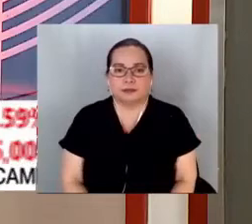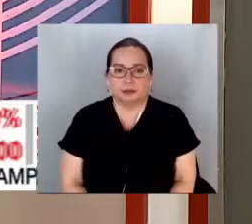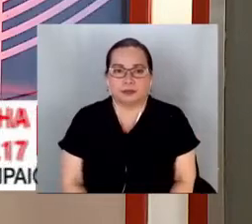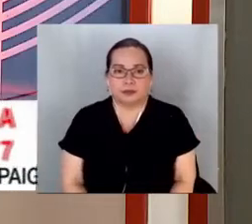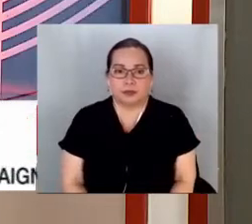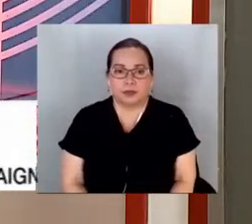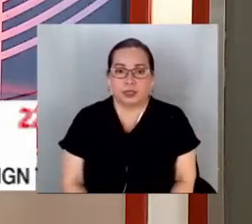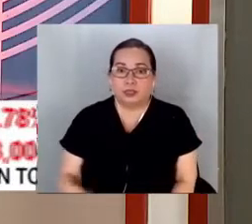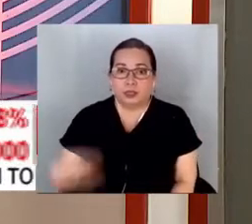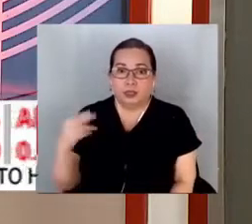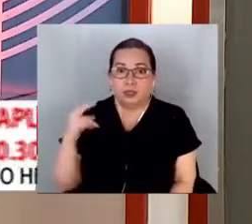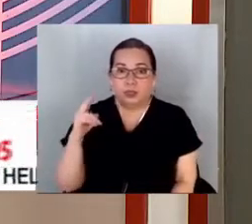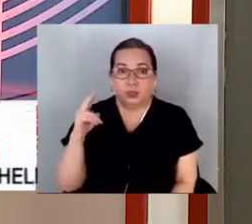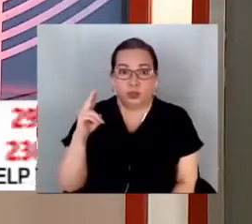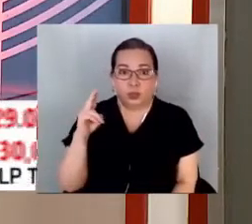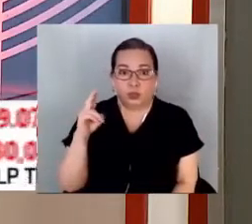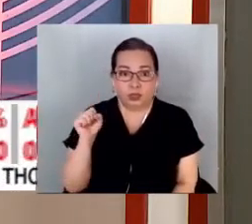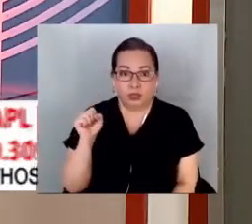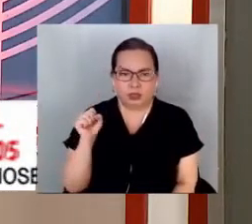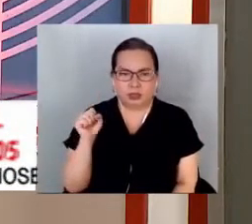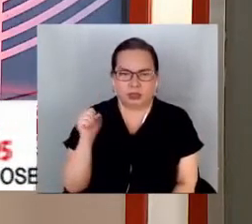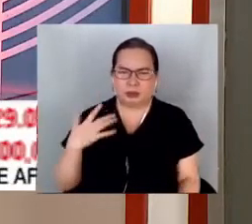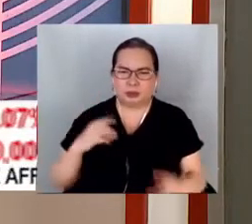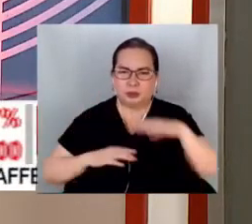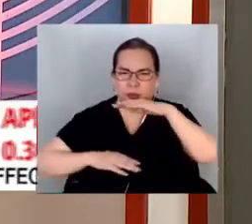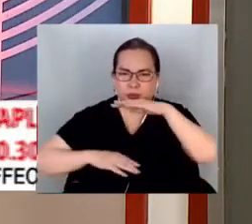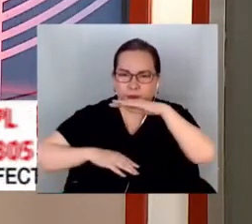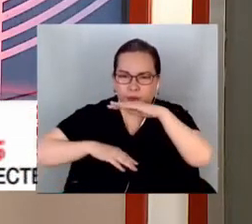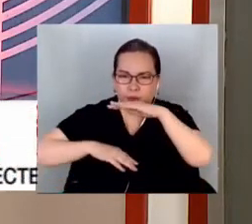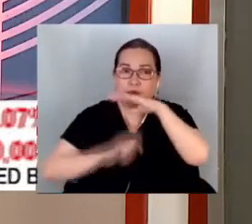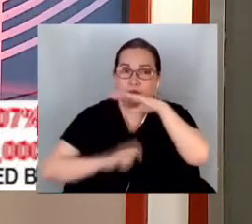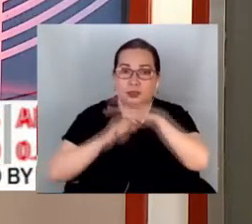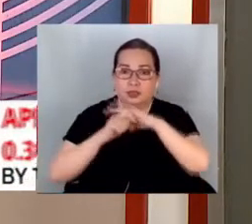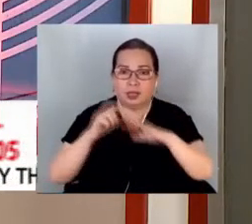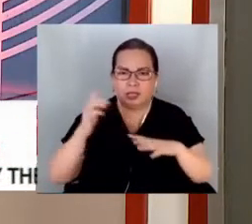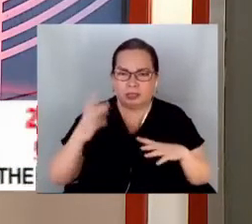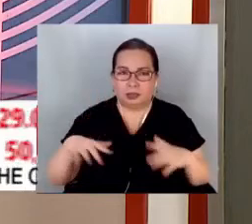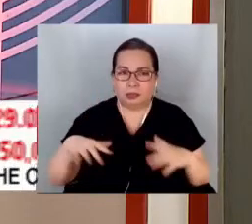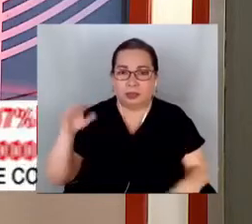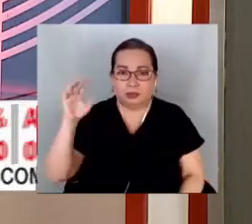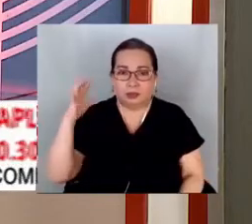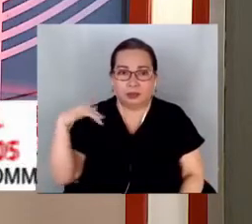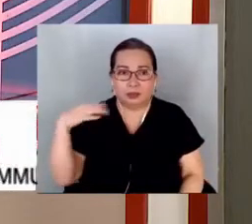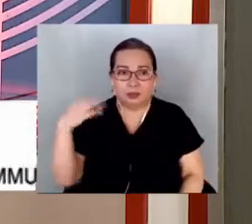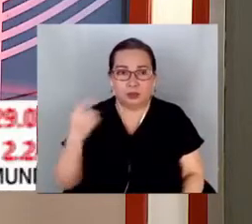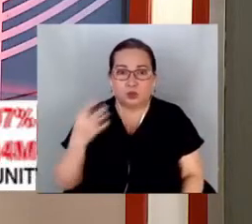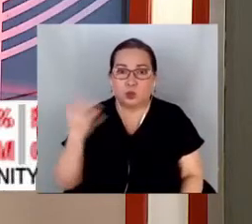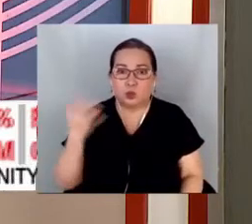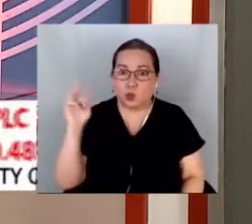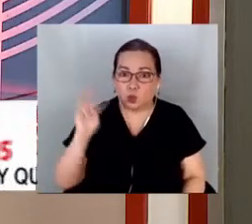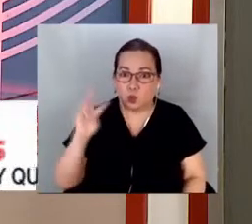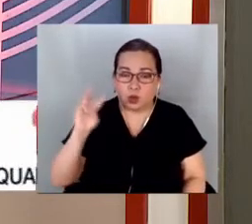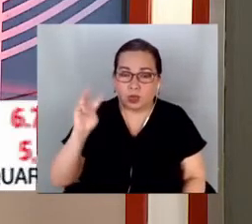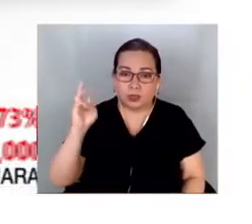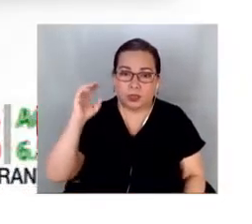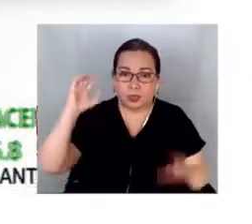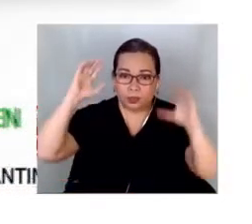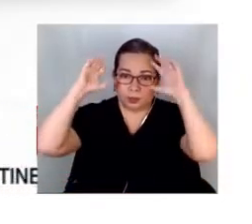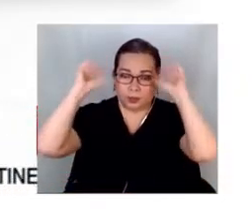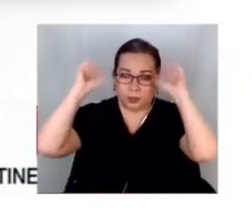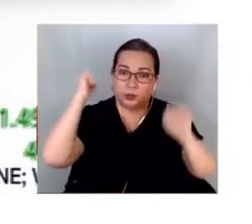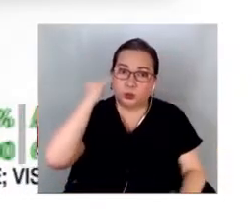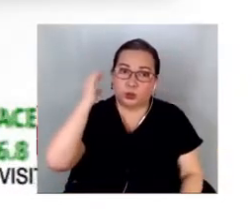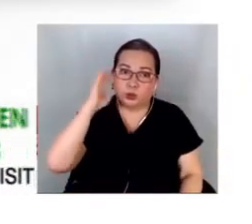U.S. stocks surged to record highs Wednesday as Joe Biden was sworn in as America's 46th president. The Dow rose